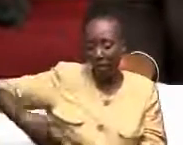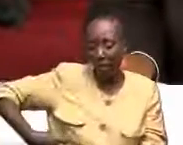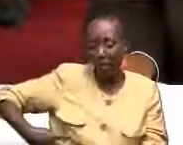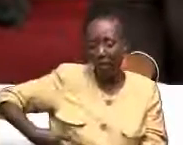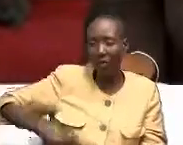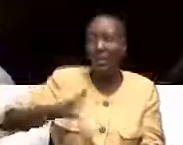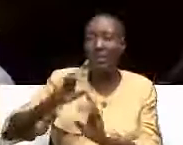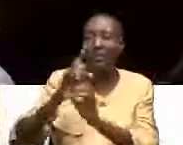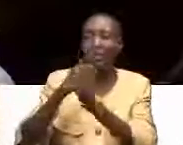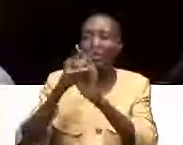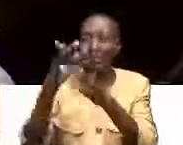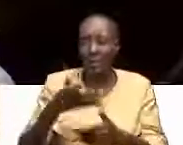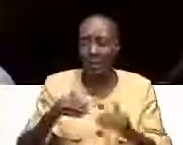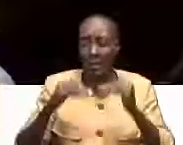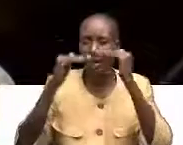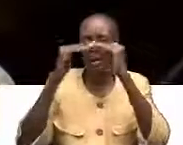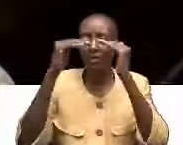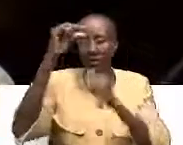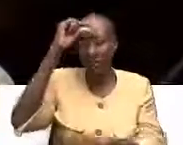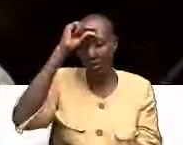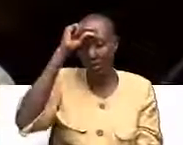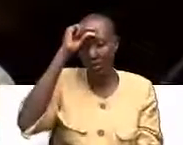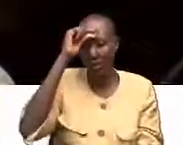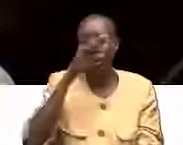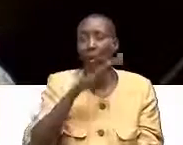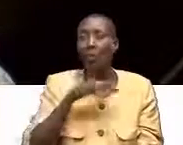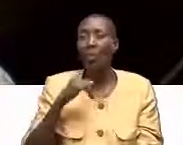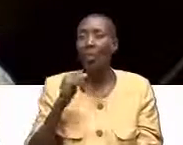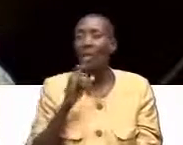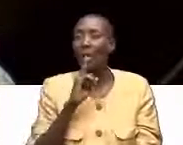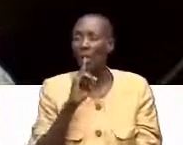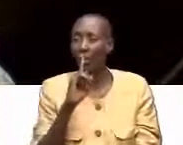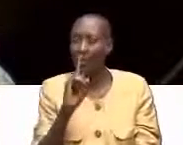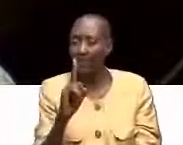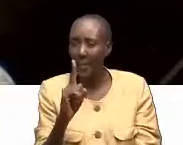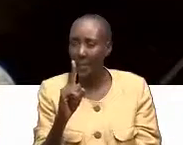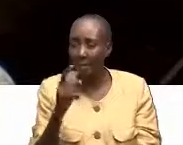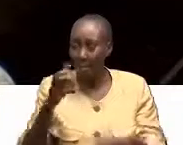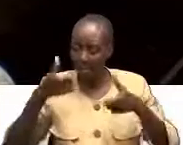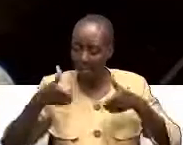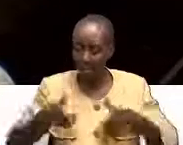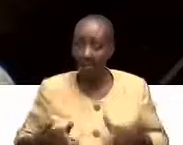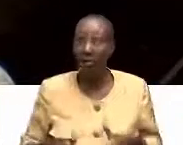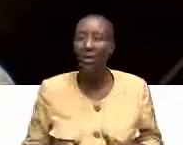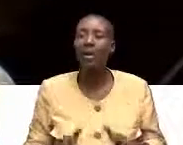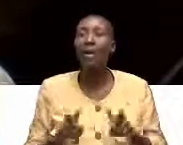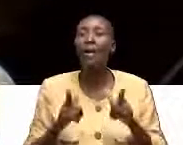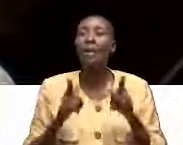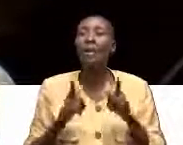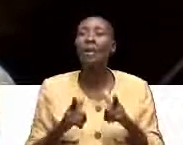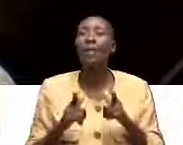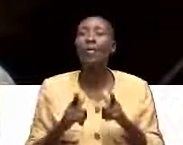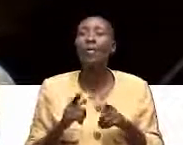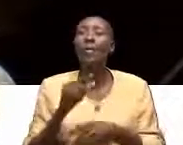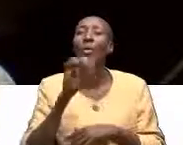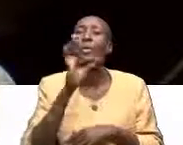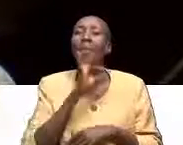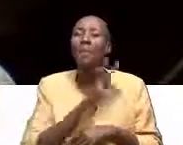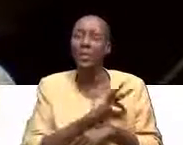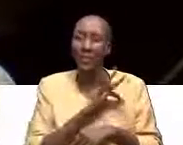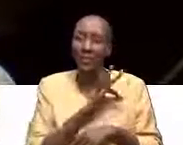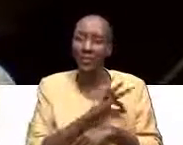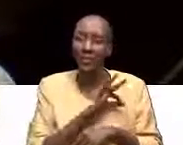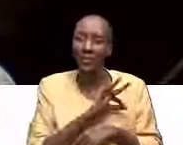za serikali. We are strongly recommending that let the incentive, let the